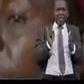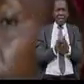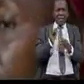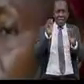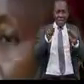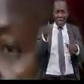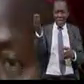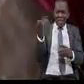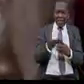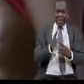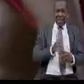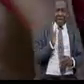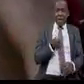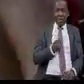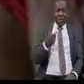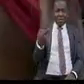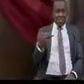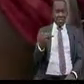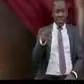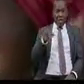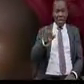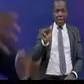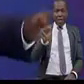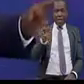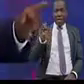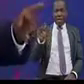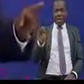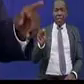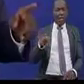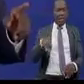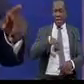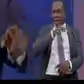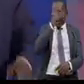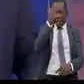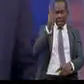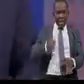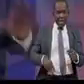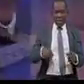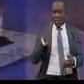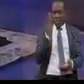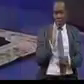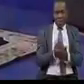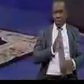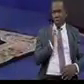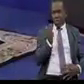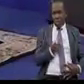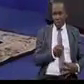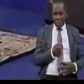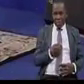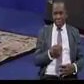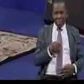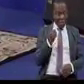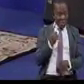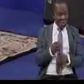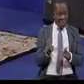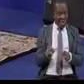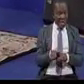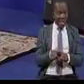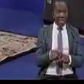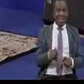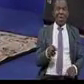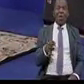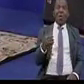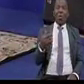boast, that's who they are. They would say, give me one man there. If he's able to conquer me,